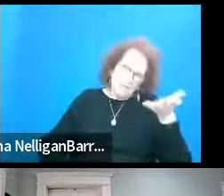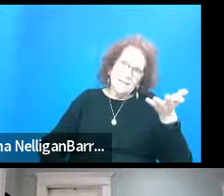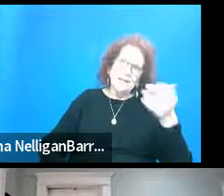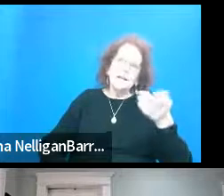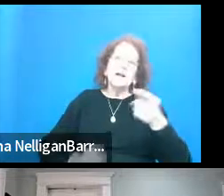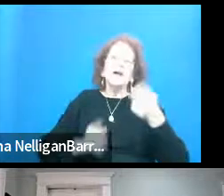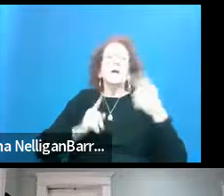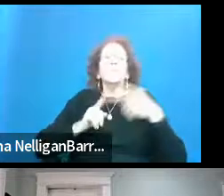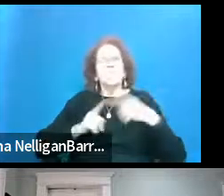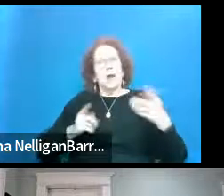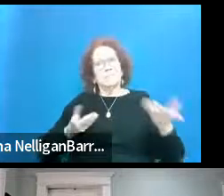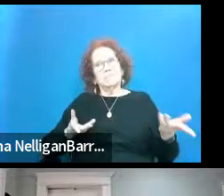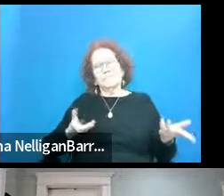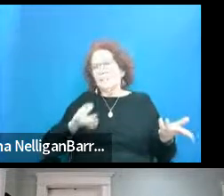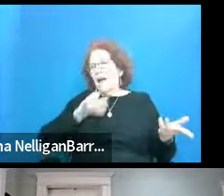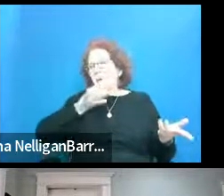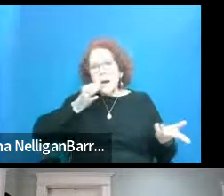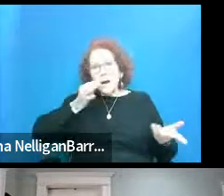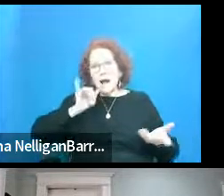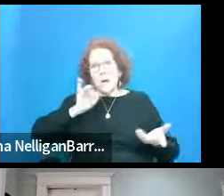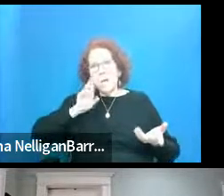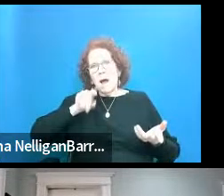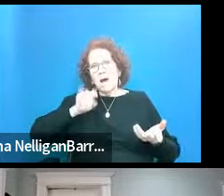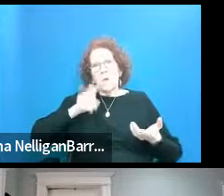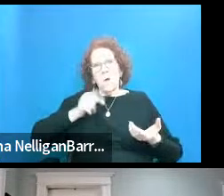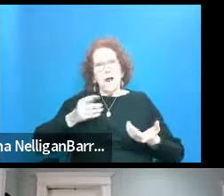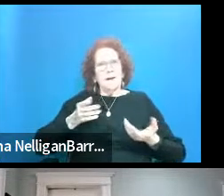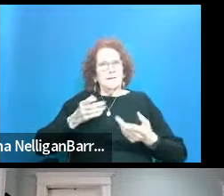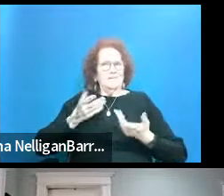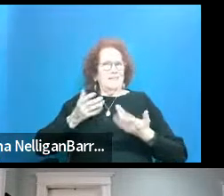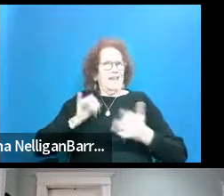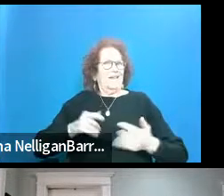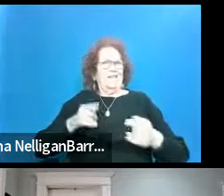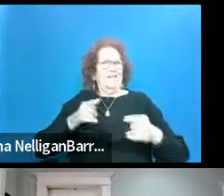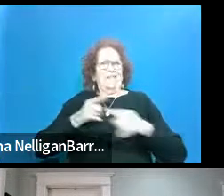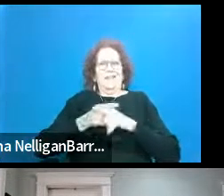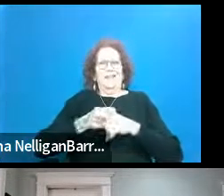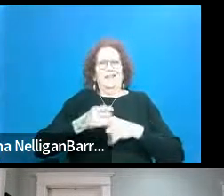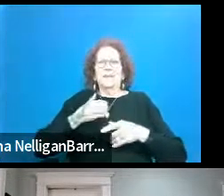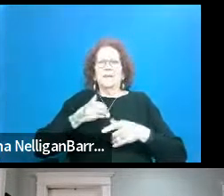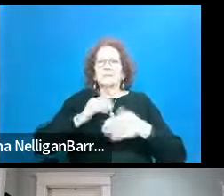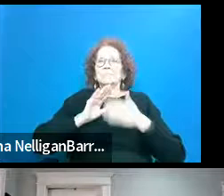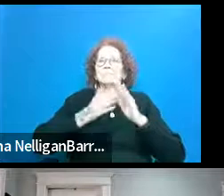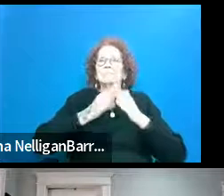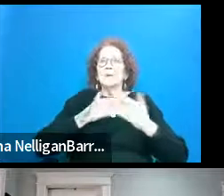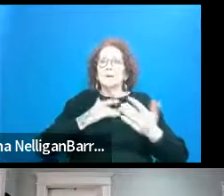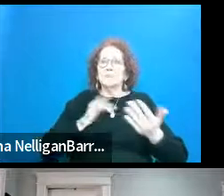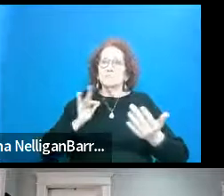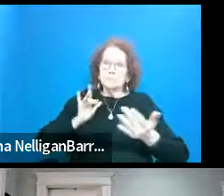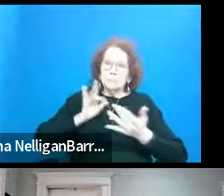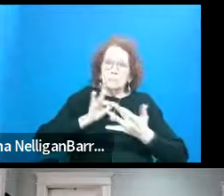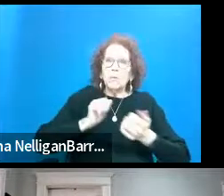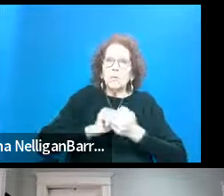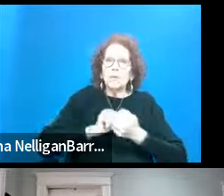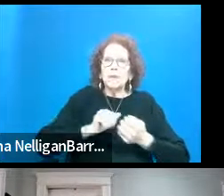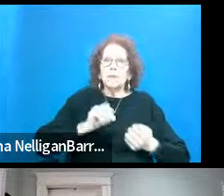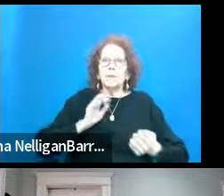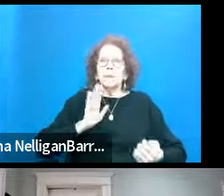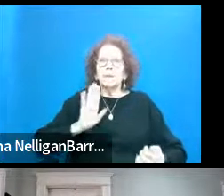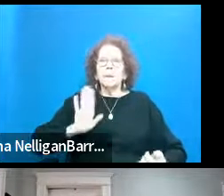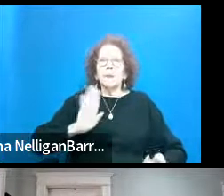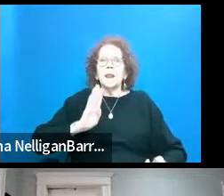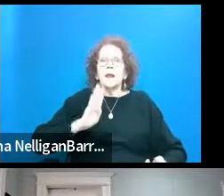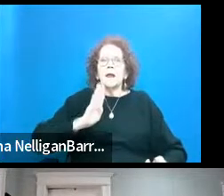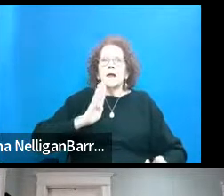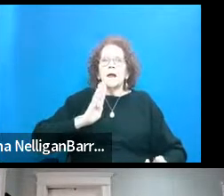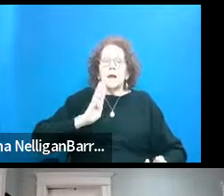Right. So that's certainly some town we want to reach out to. I know Greece was a big town during the winter that had their